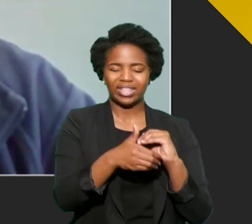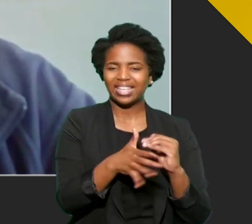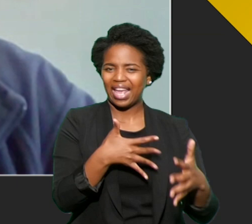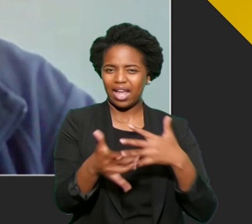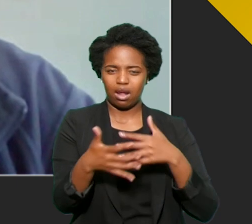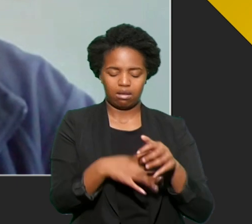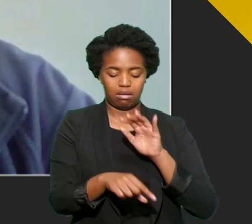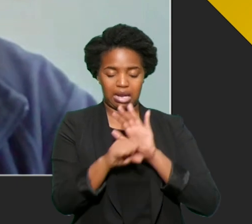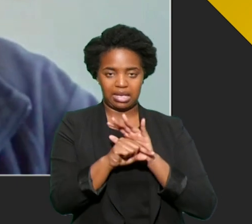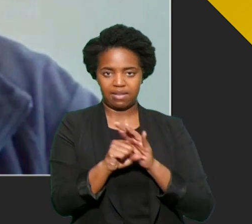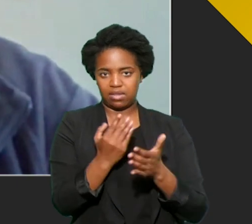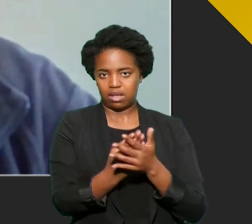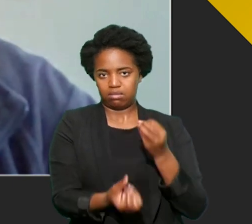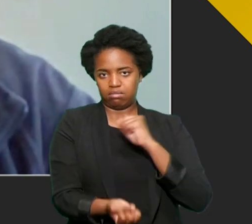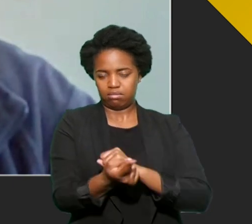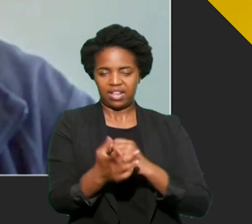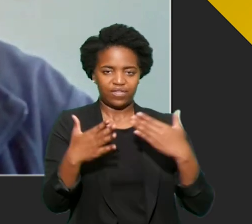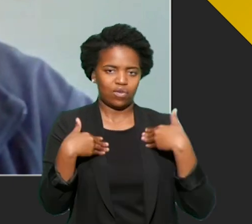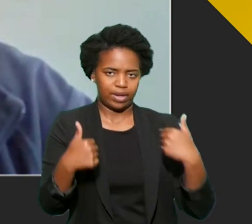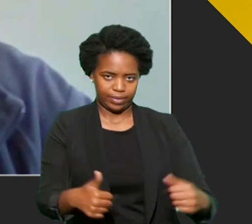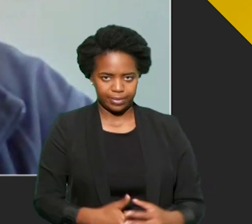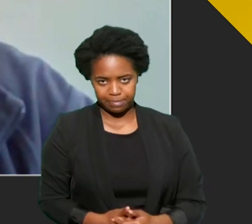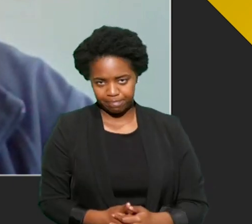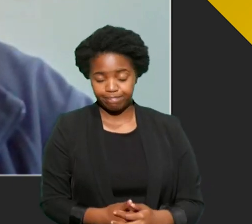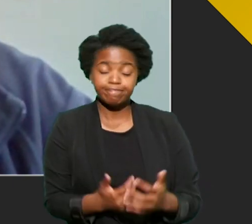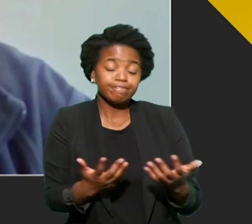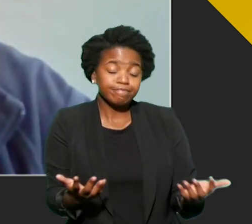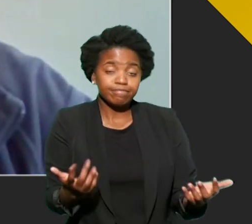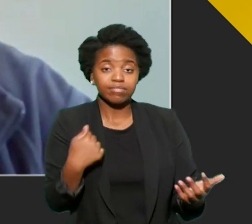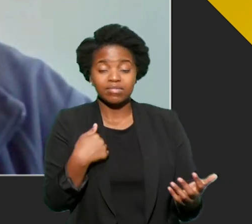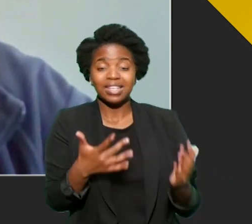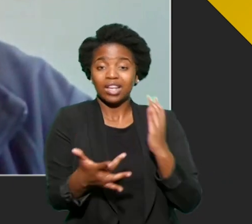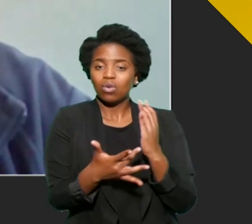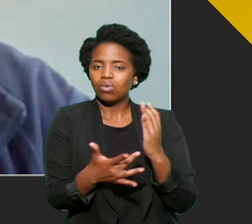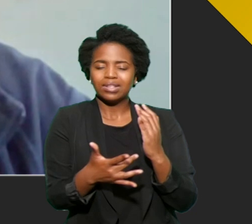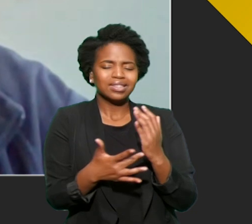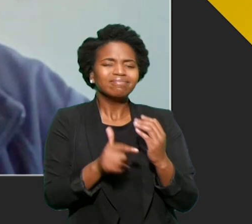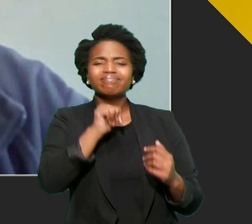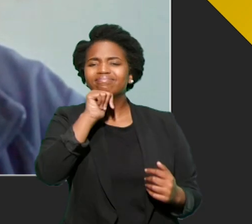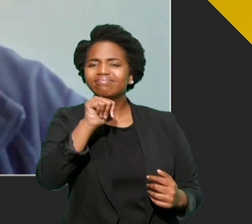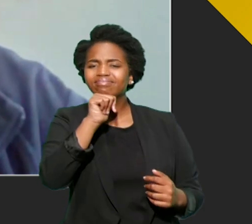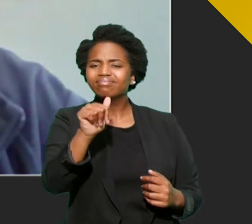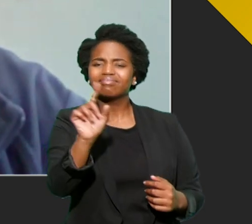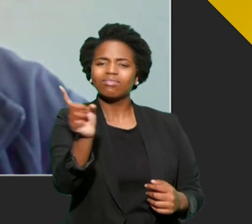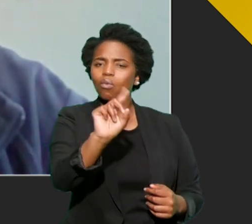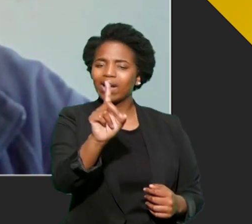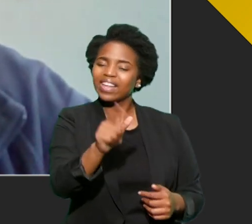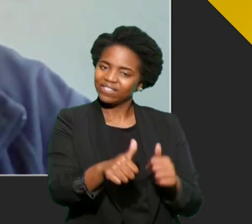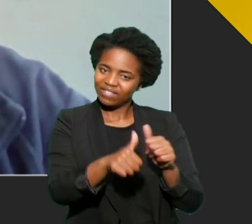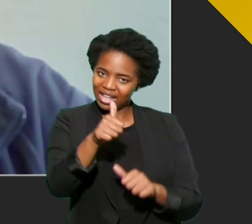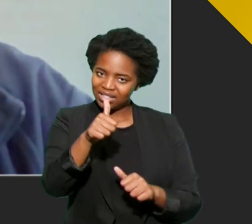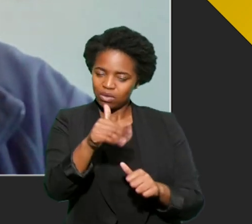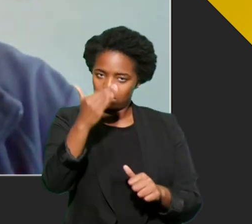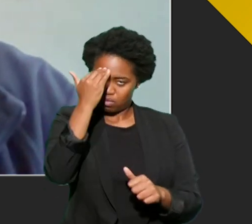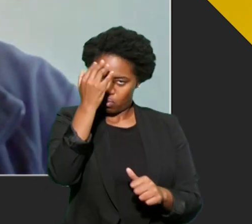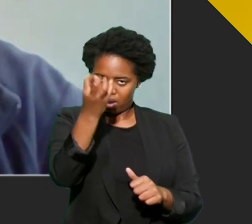any negative health effects that could arise. So all these technologies, whether it's whichever number it is, whichever generation